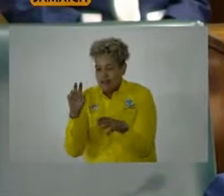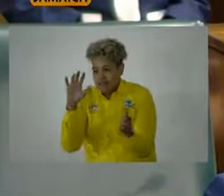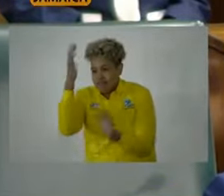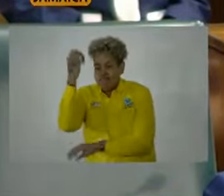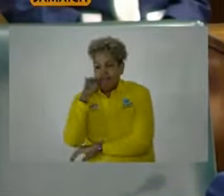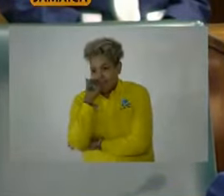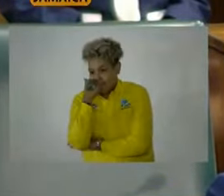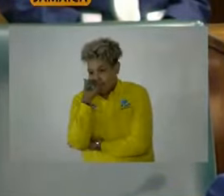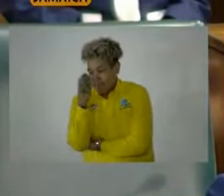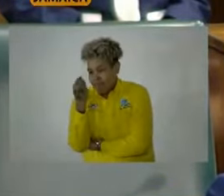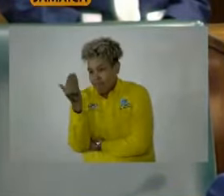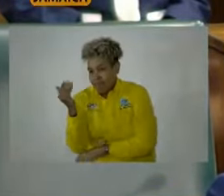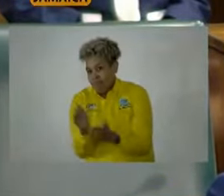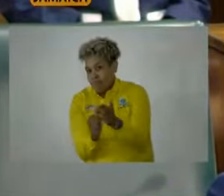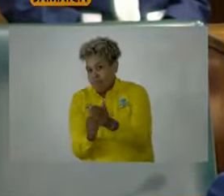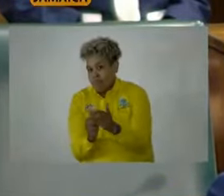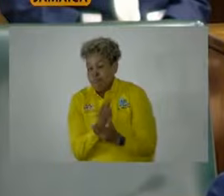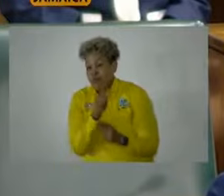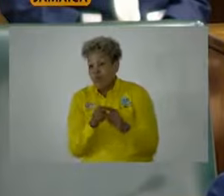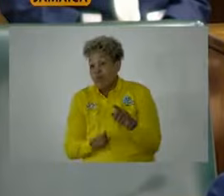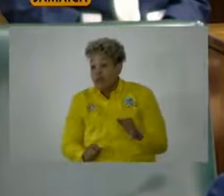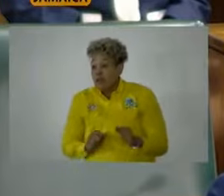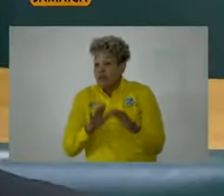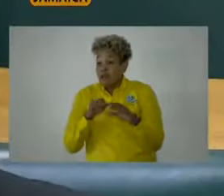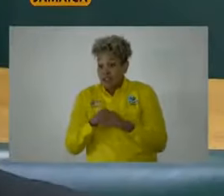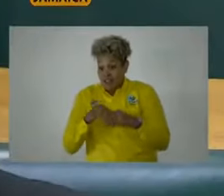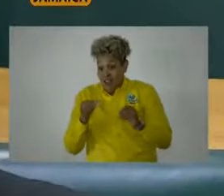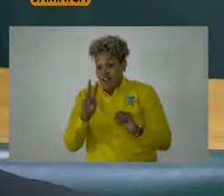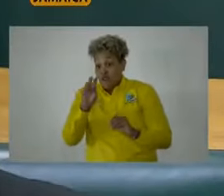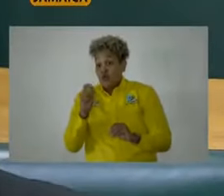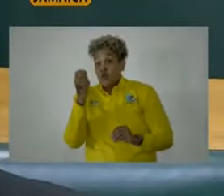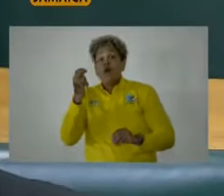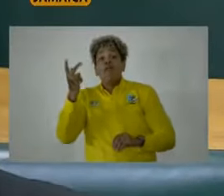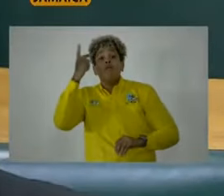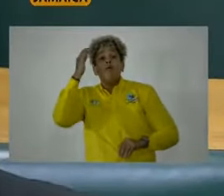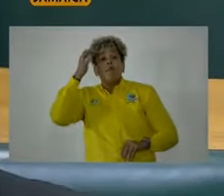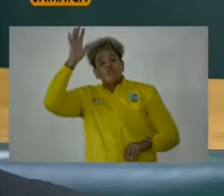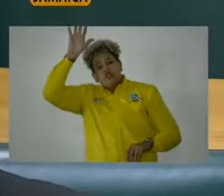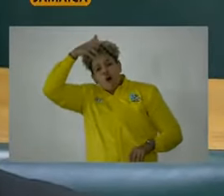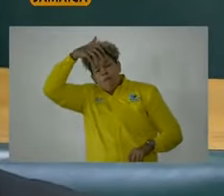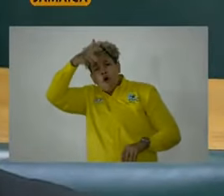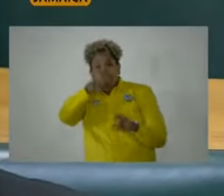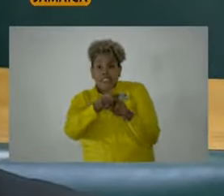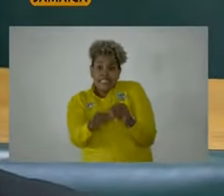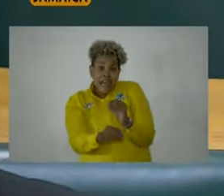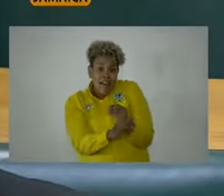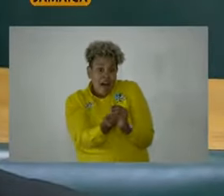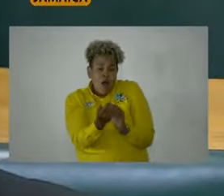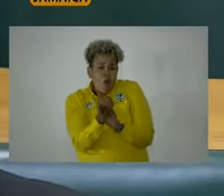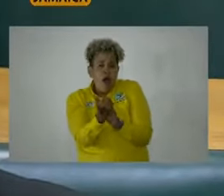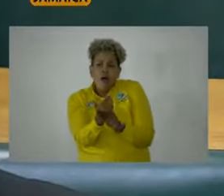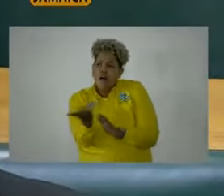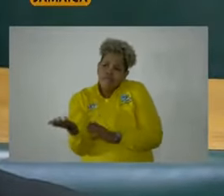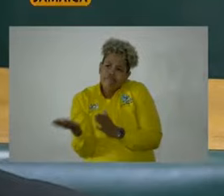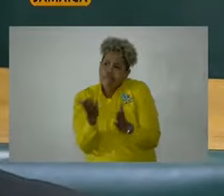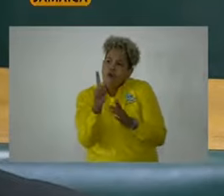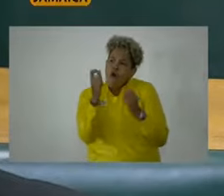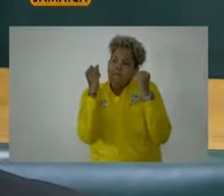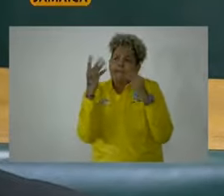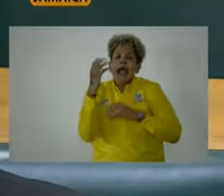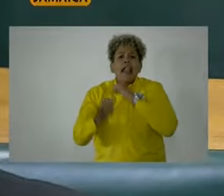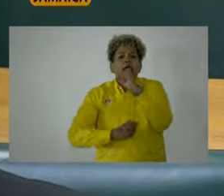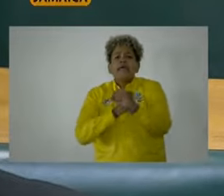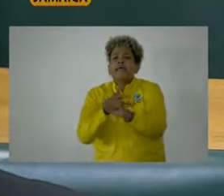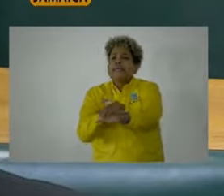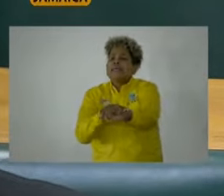disaster. When coming to office in 2012, Prime Minister Portia Simpson Miller leveraged her many years